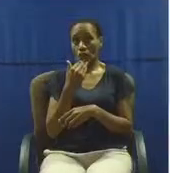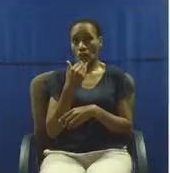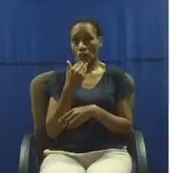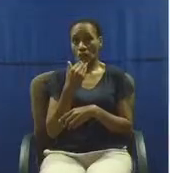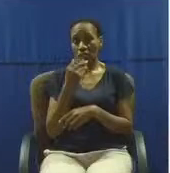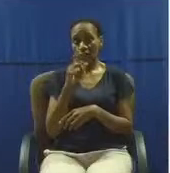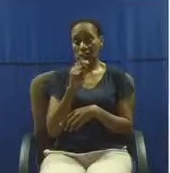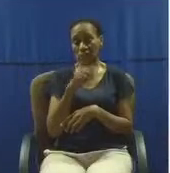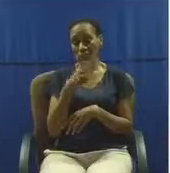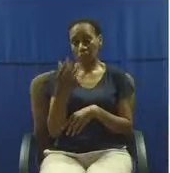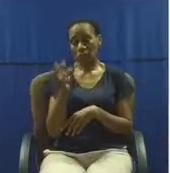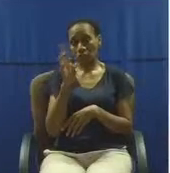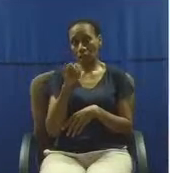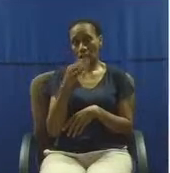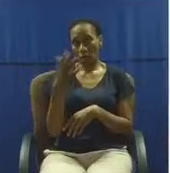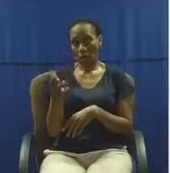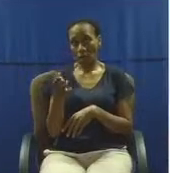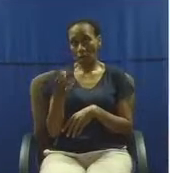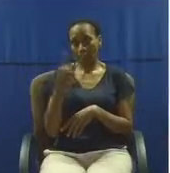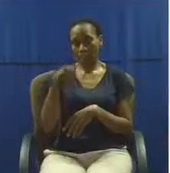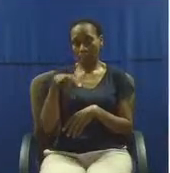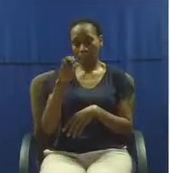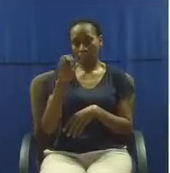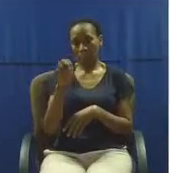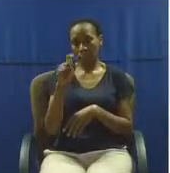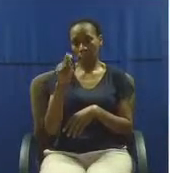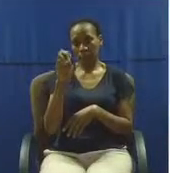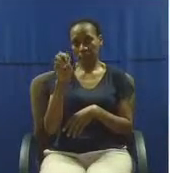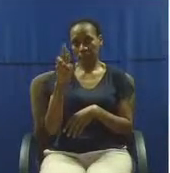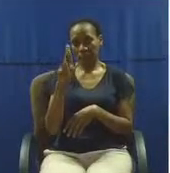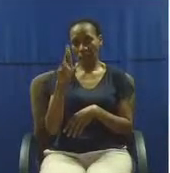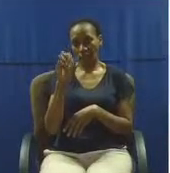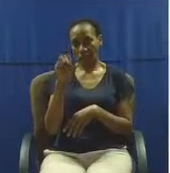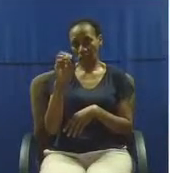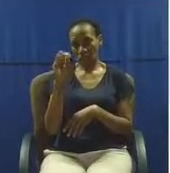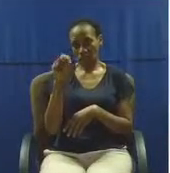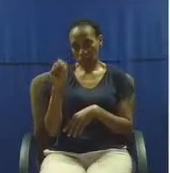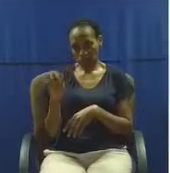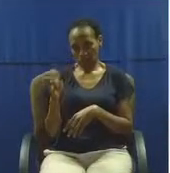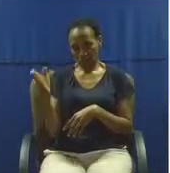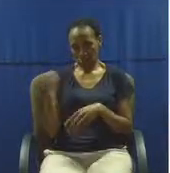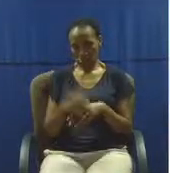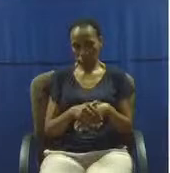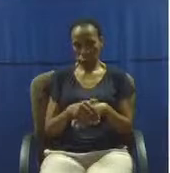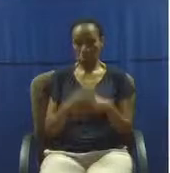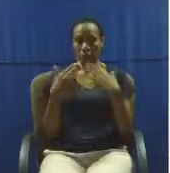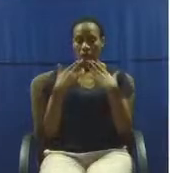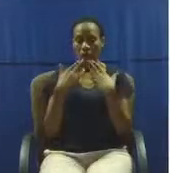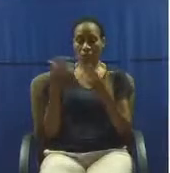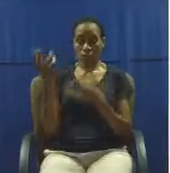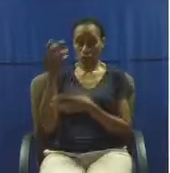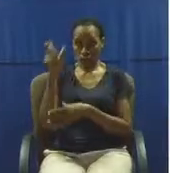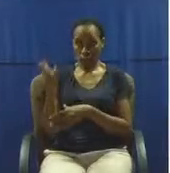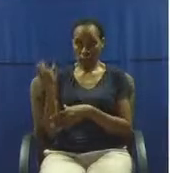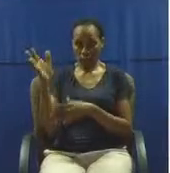Honorable T.M. Jumat Peterson from the chamber. Thank you very much,